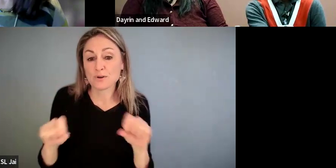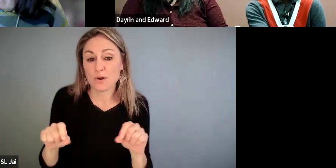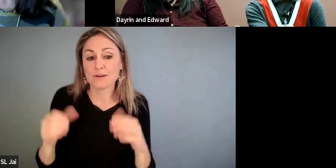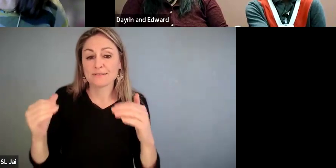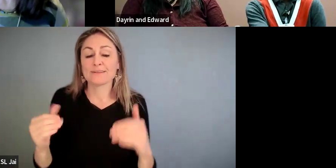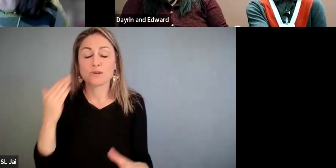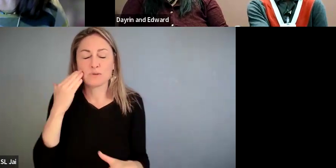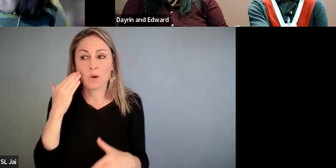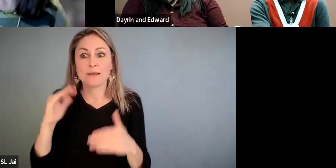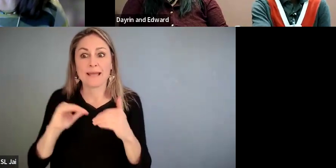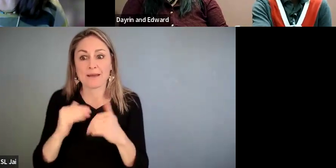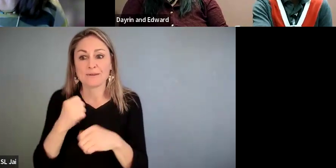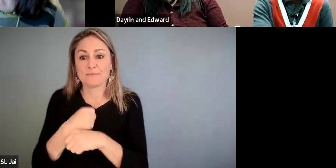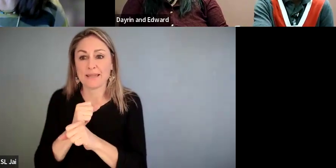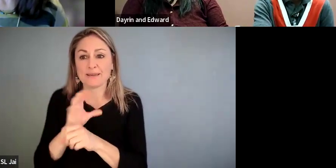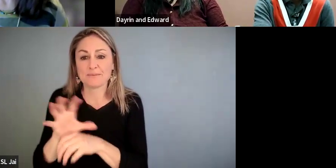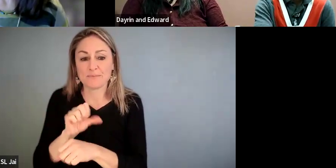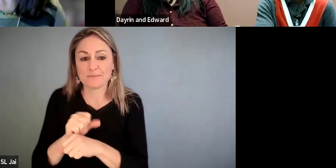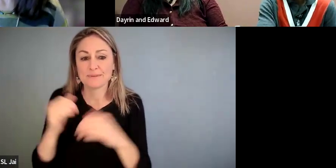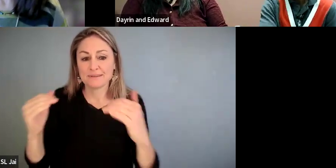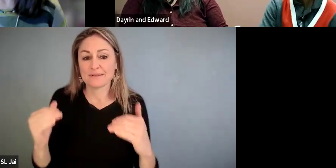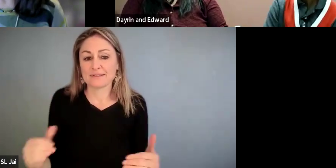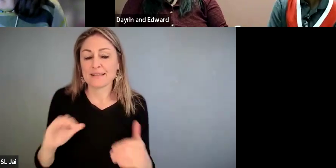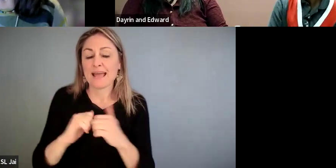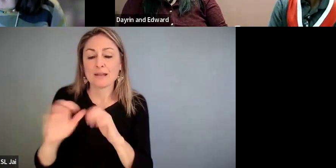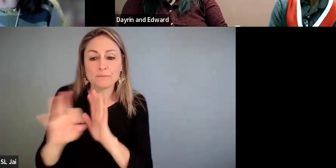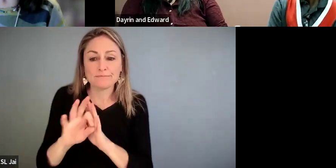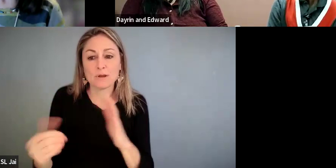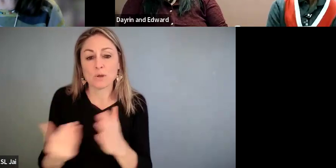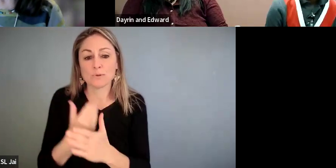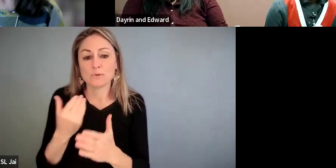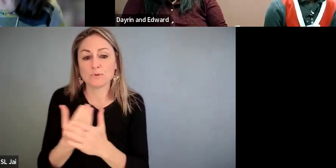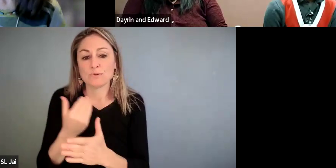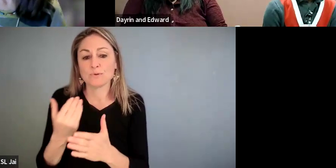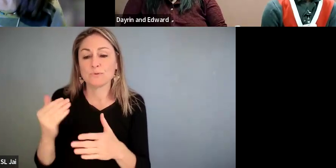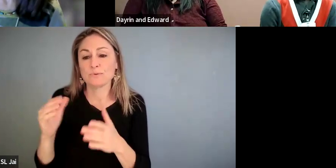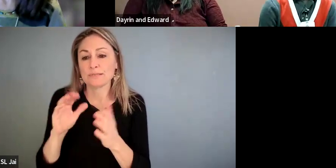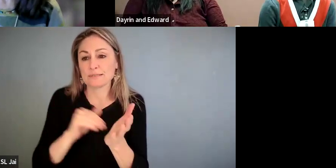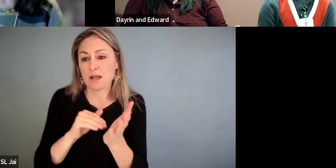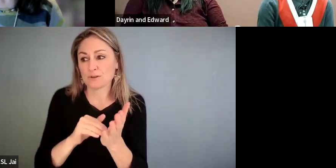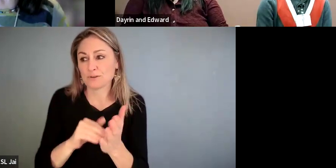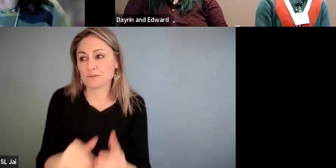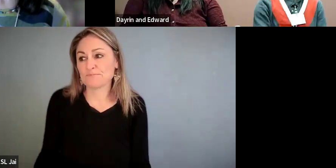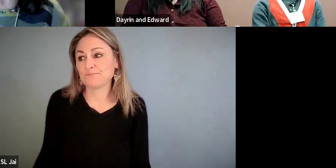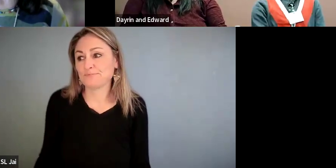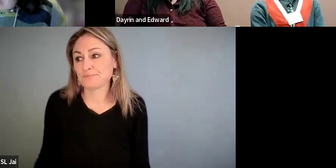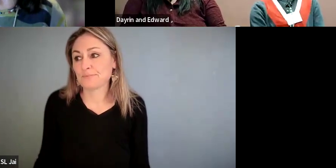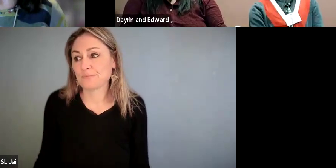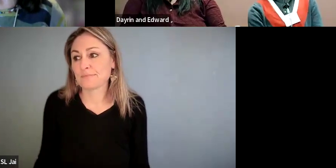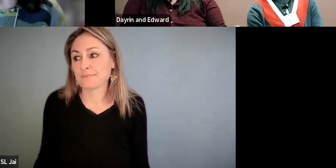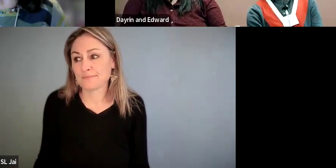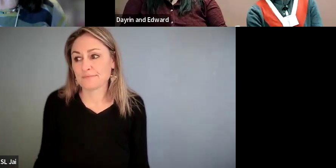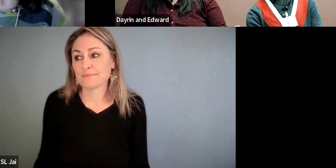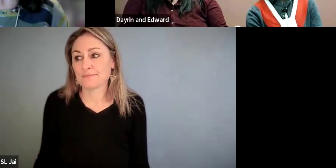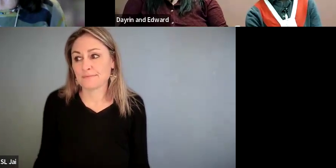to make an appointment. How to choose a new doctor. So, thank you very